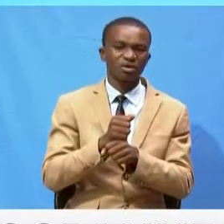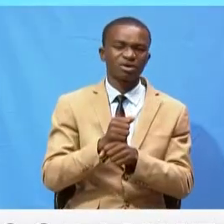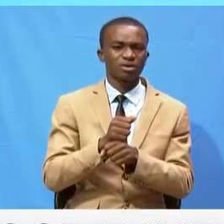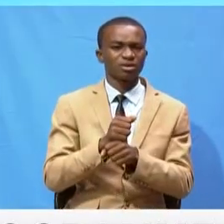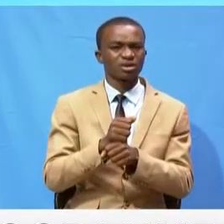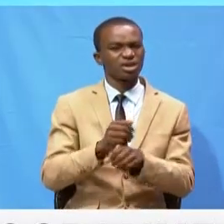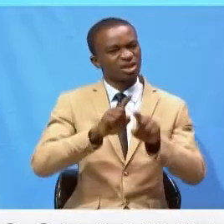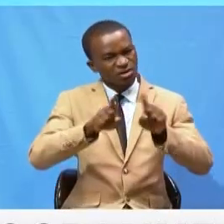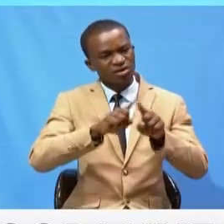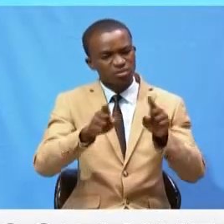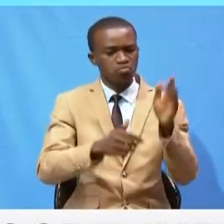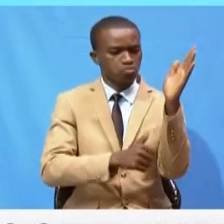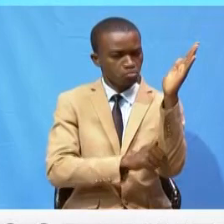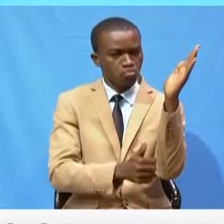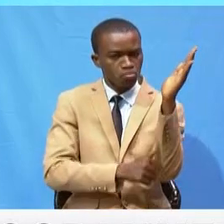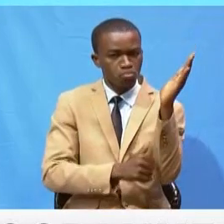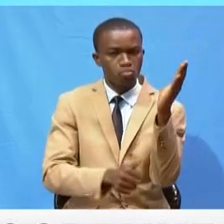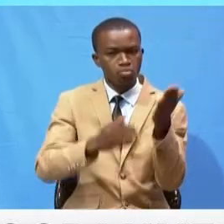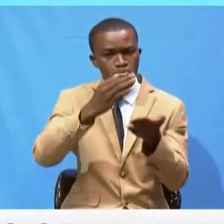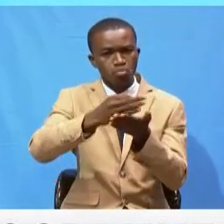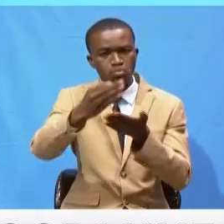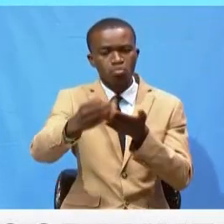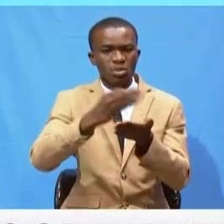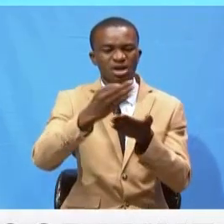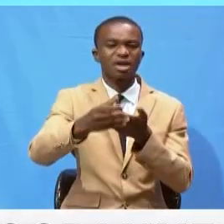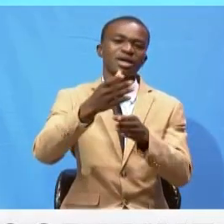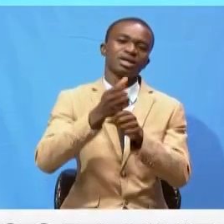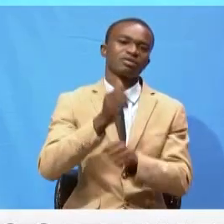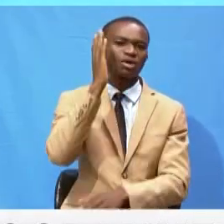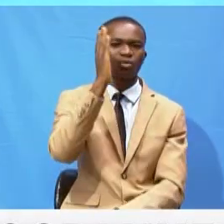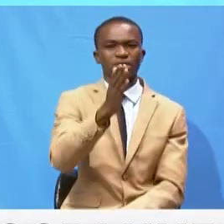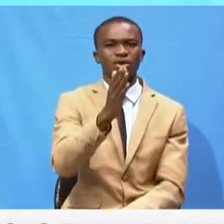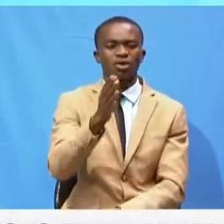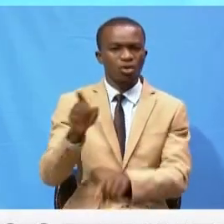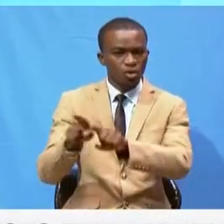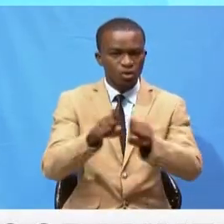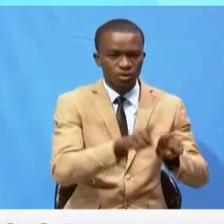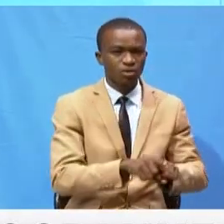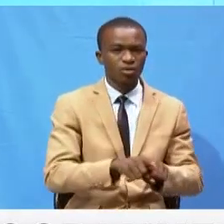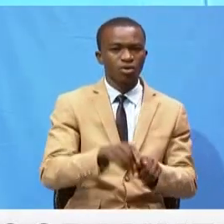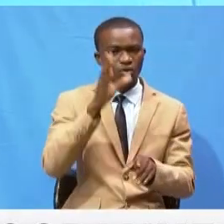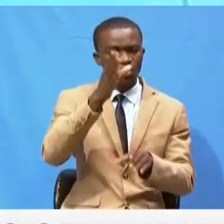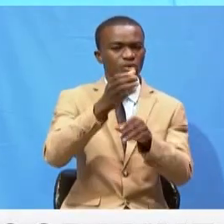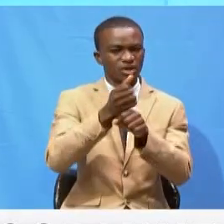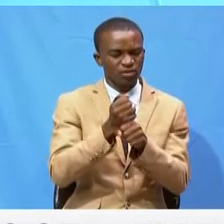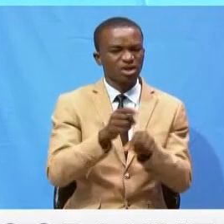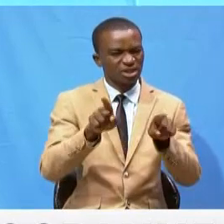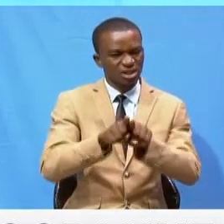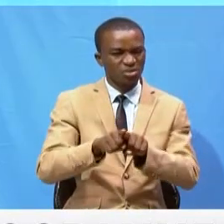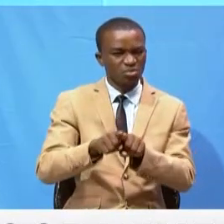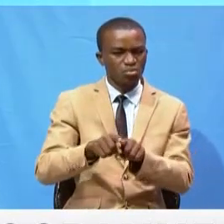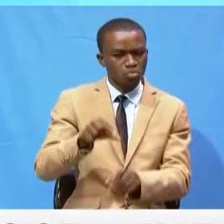2 by 50 kilograms bags of basil fertilizer and 1 top dressing of the same quantity, with a